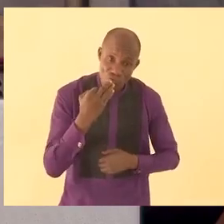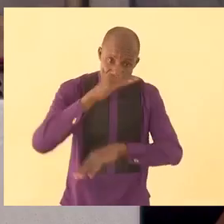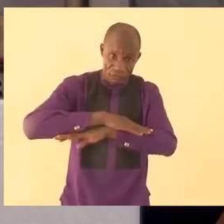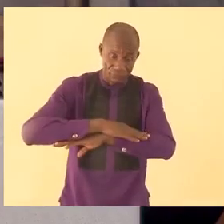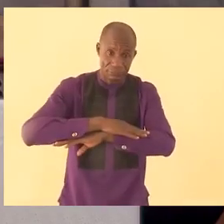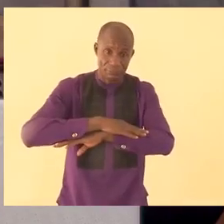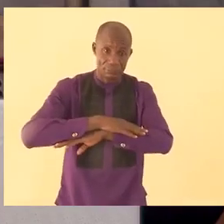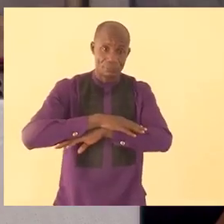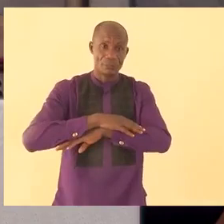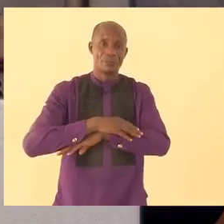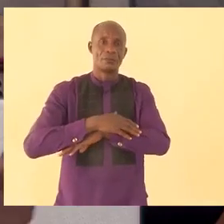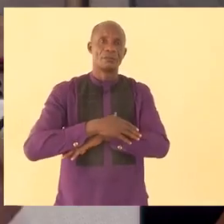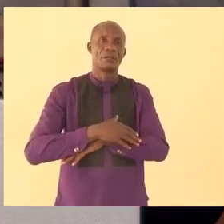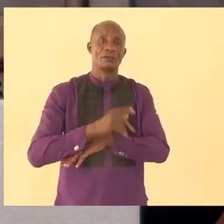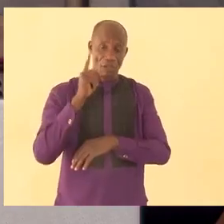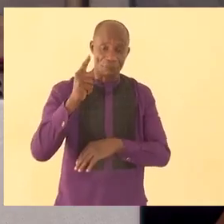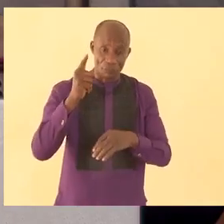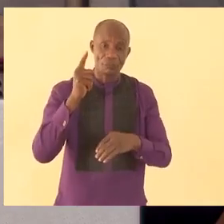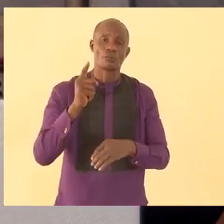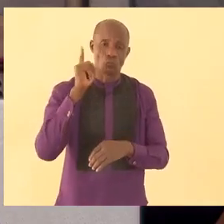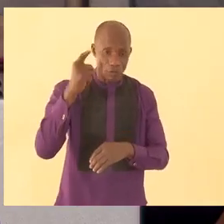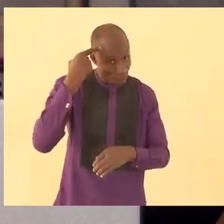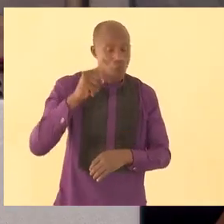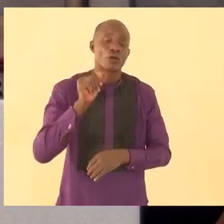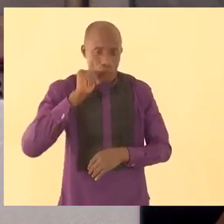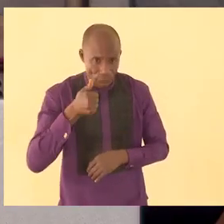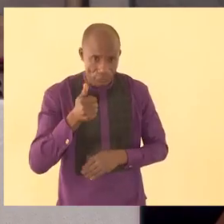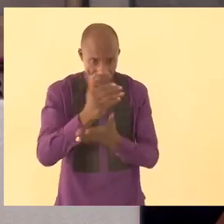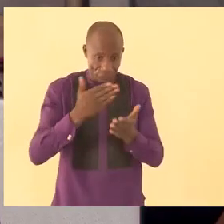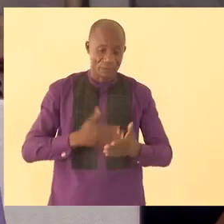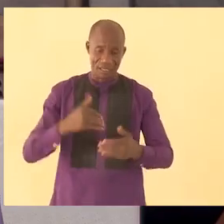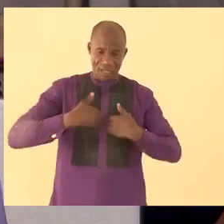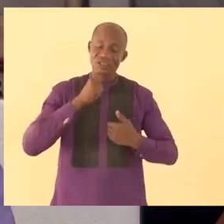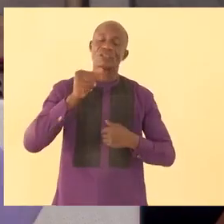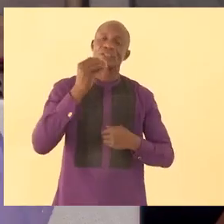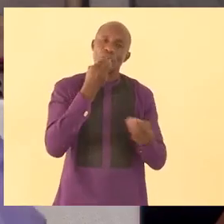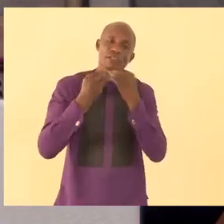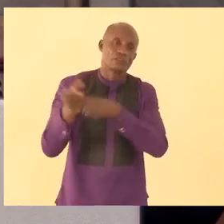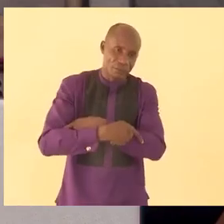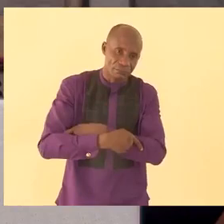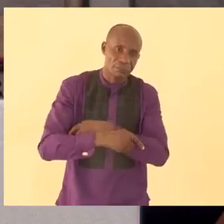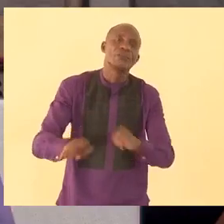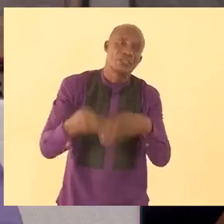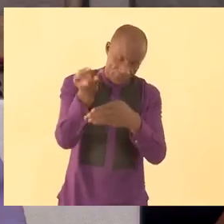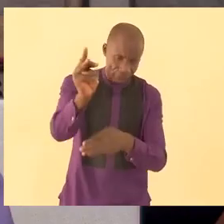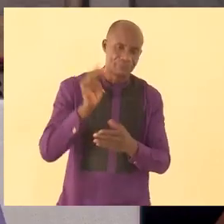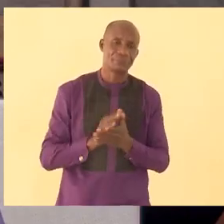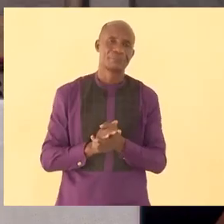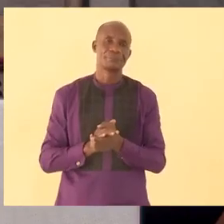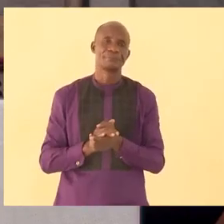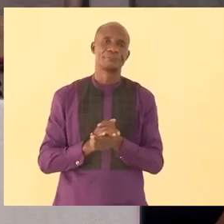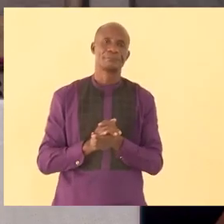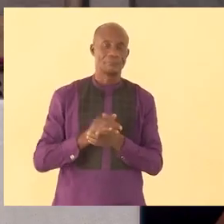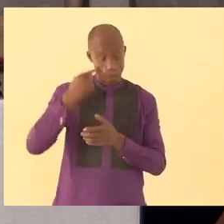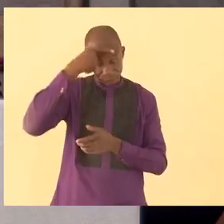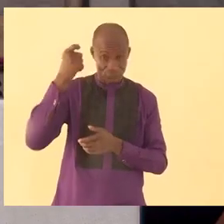table and you have one for tomorrow and somebody has not eaten today, give the one you are reserving for tomorrow. Give the person, because you don't